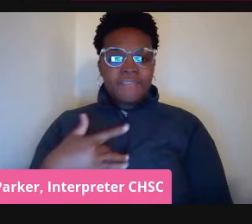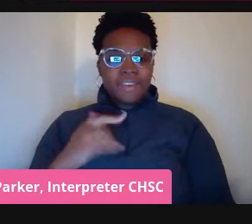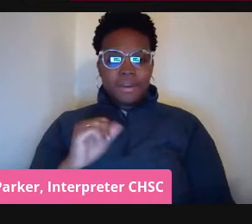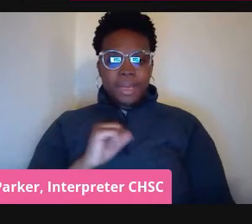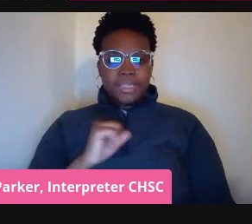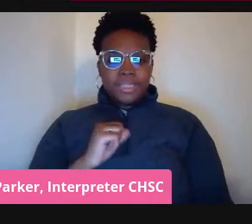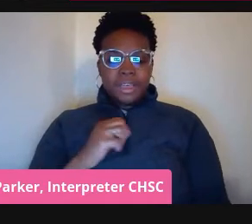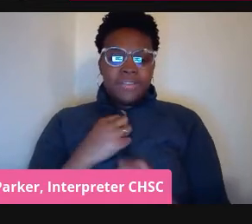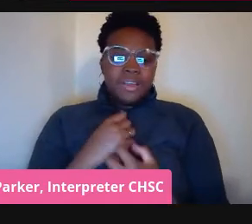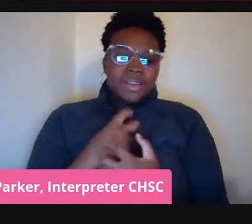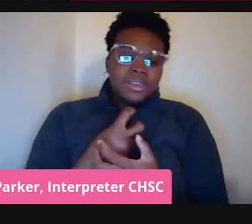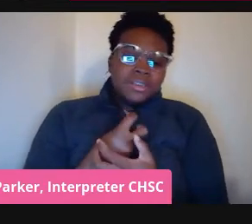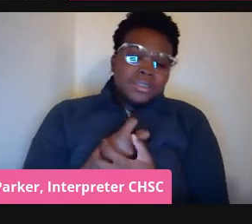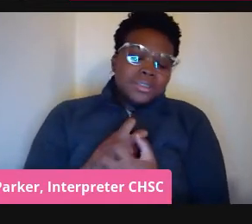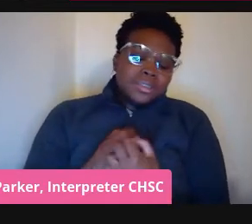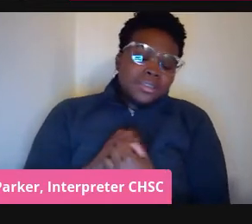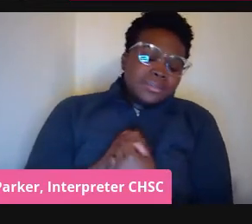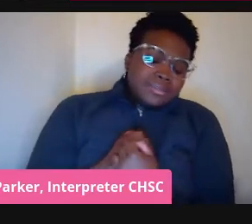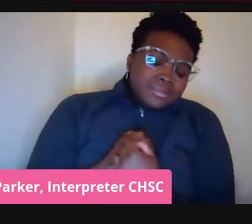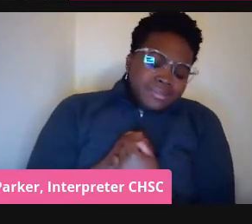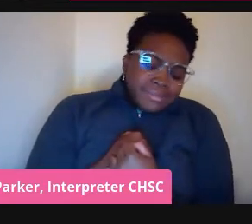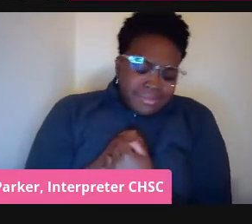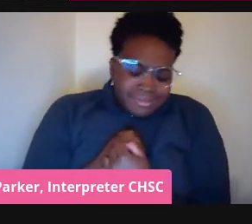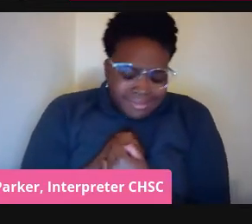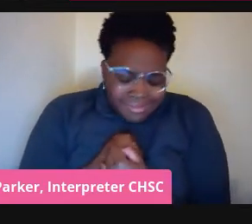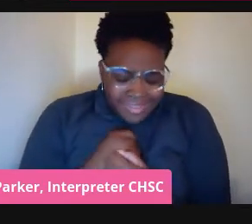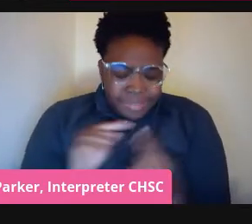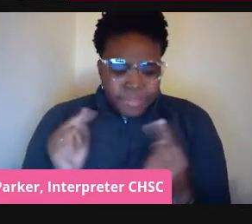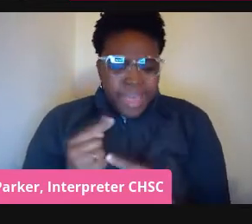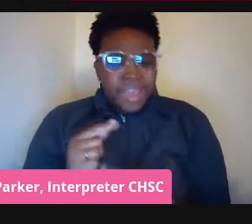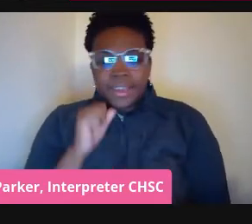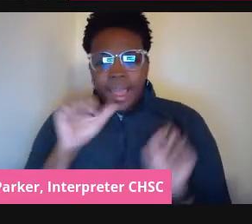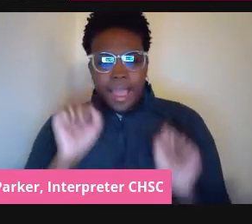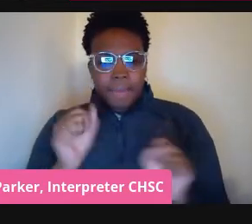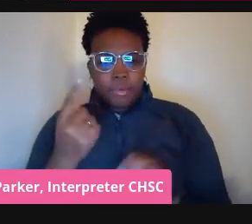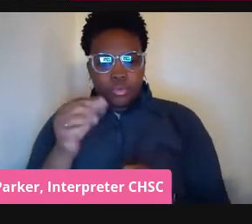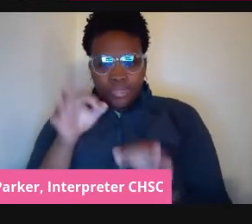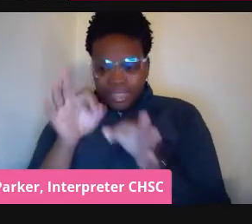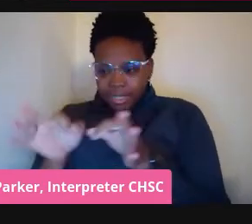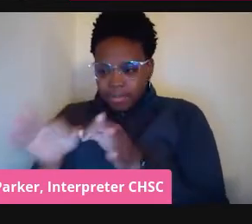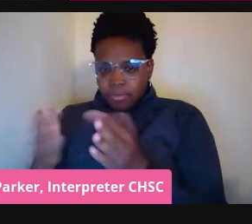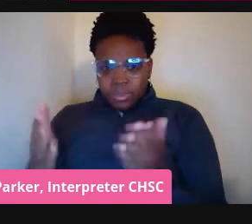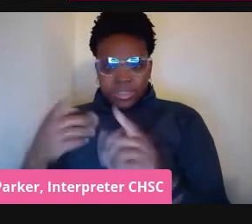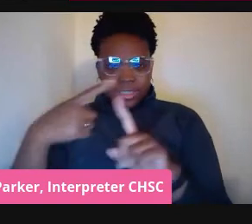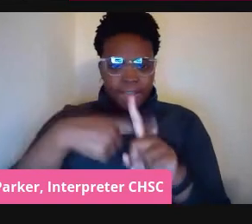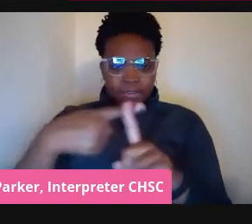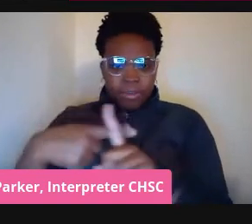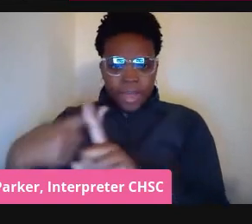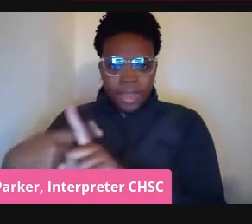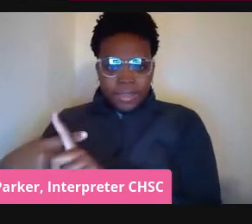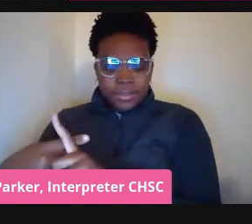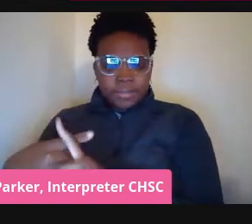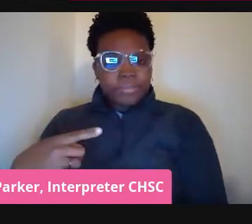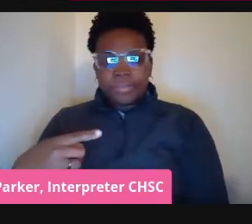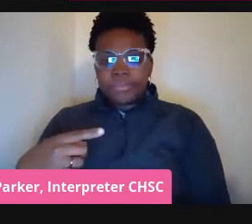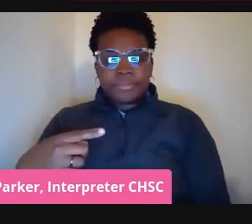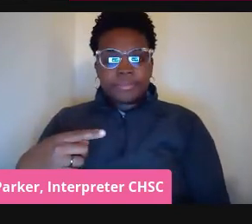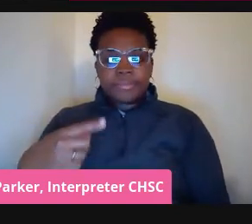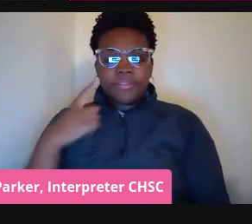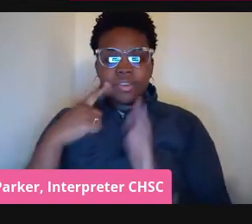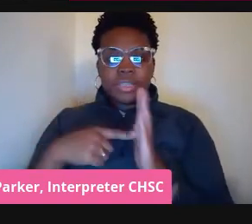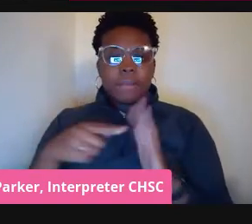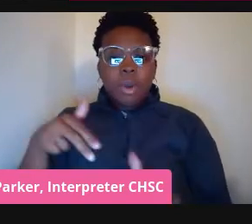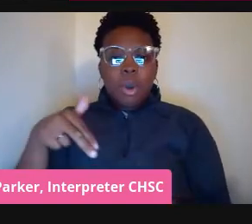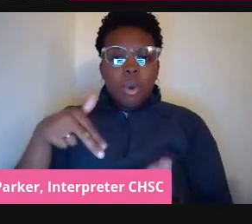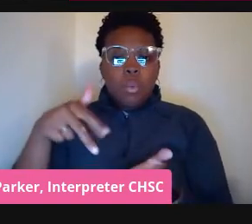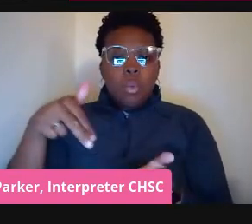fetal position and unable to do just simple things every month, you know, just even walking on that particular